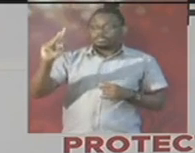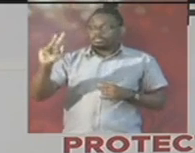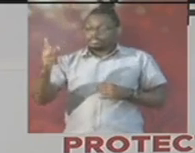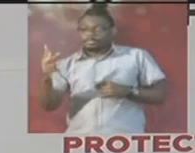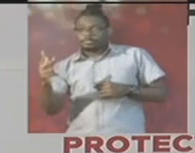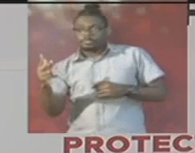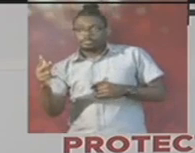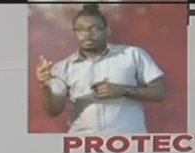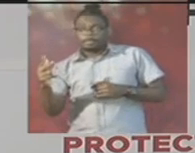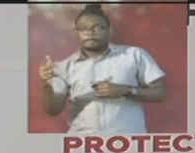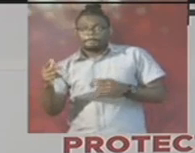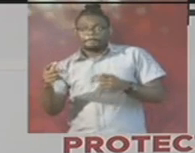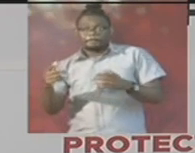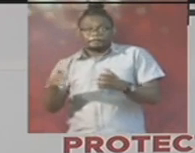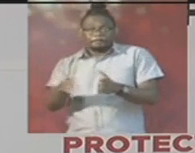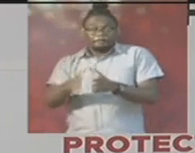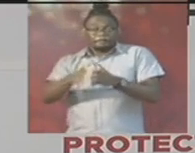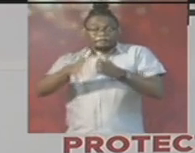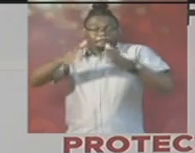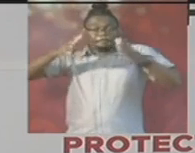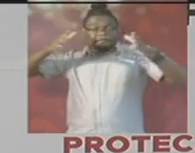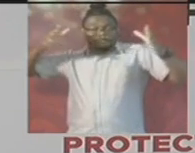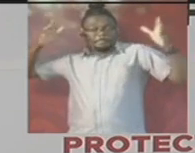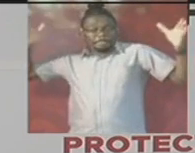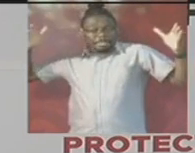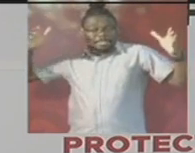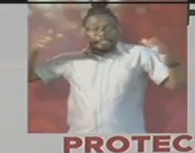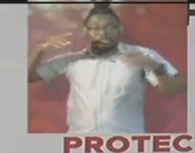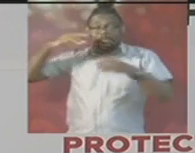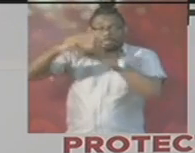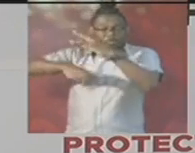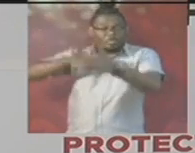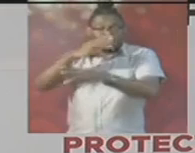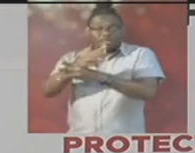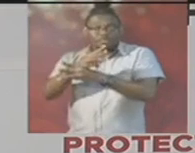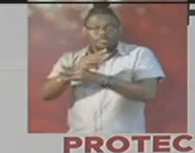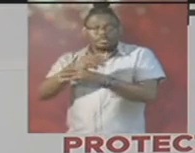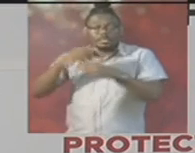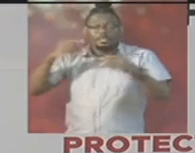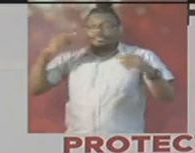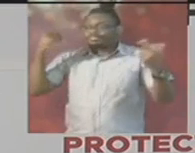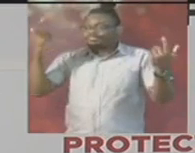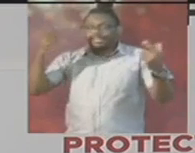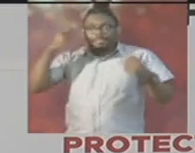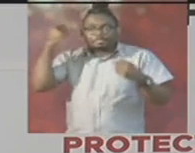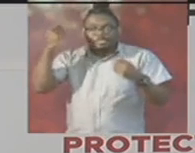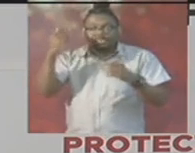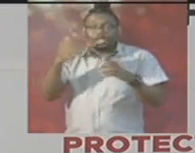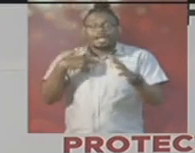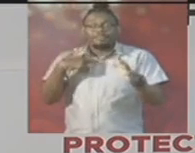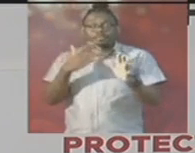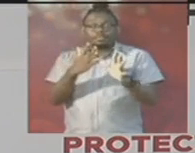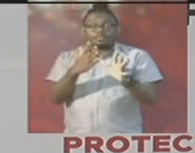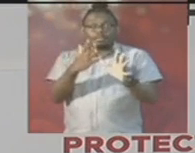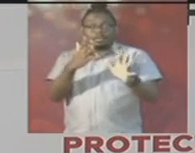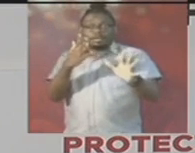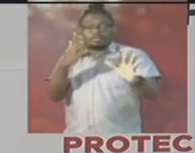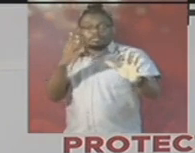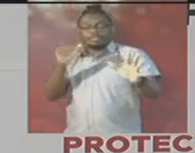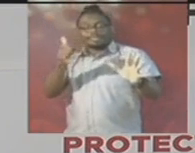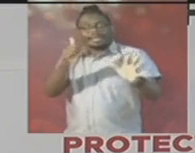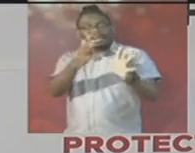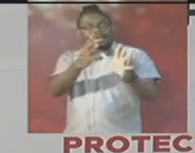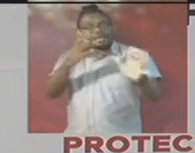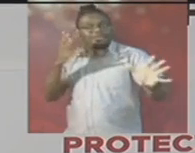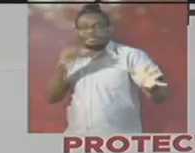the world, where ambulances are once again lining up in rows of 10. We don't have that issue